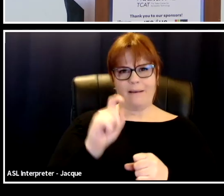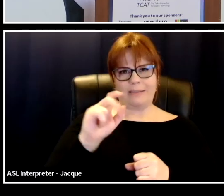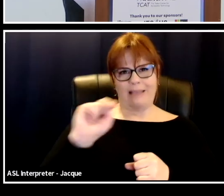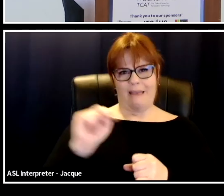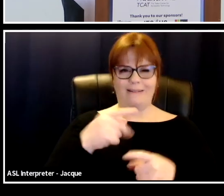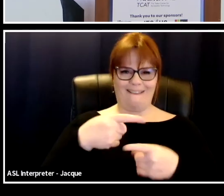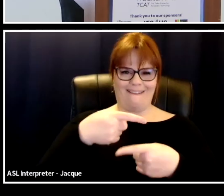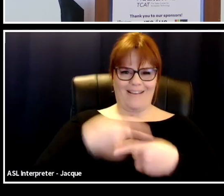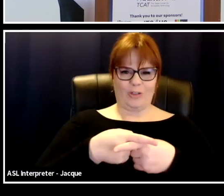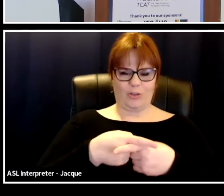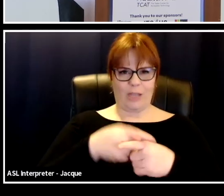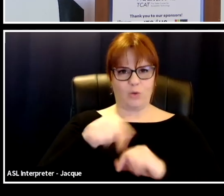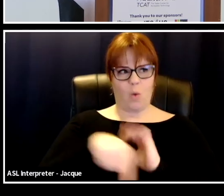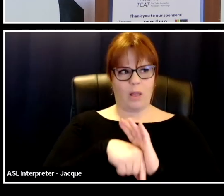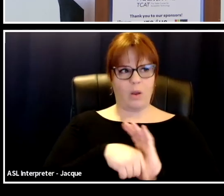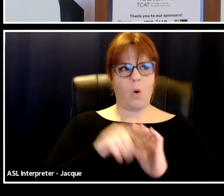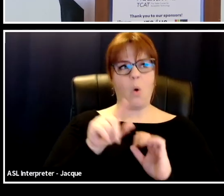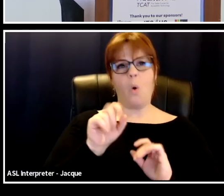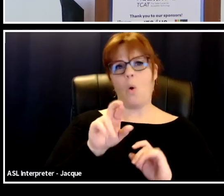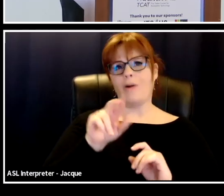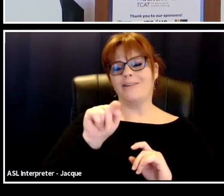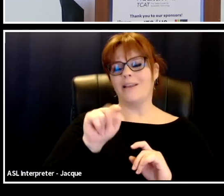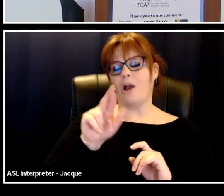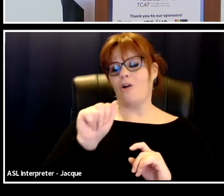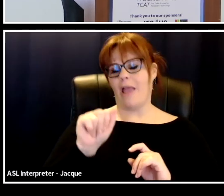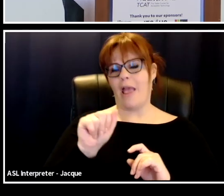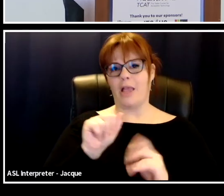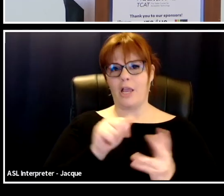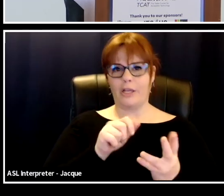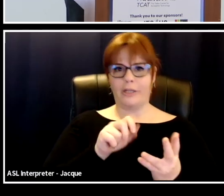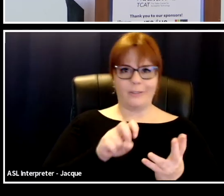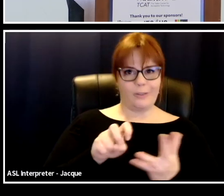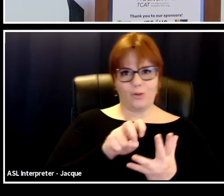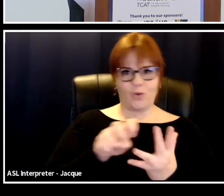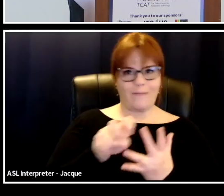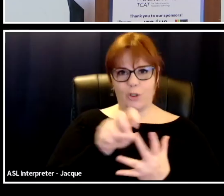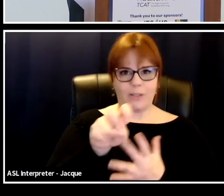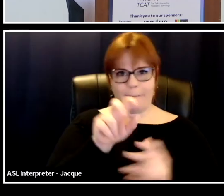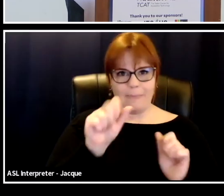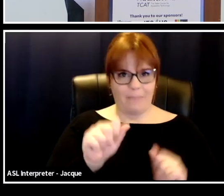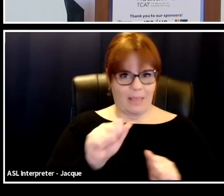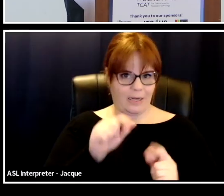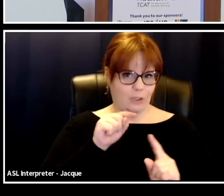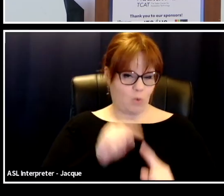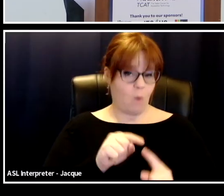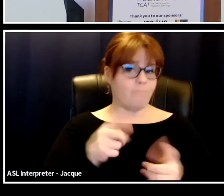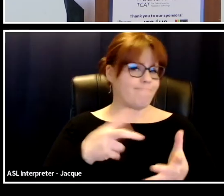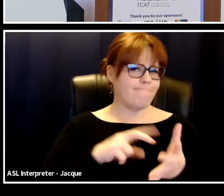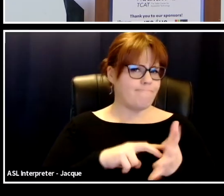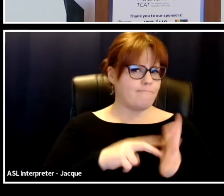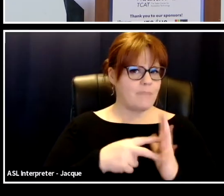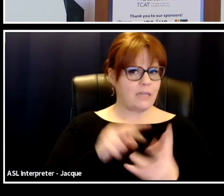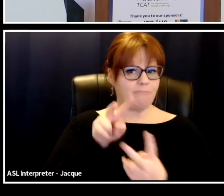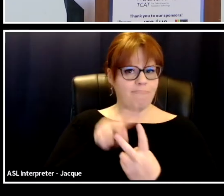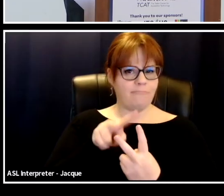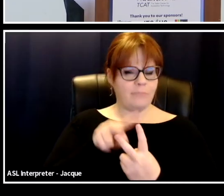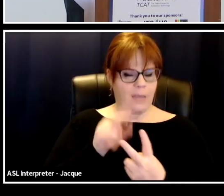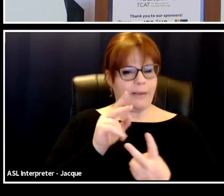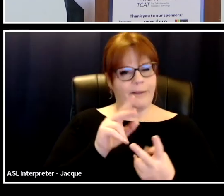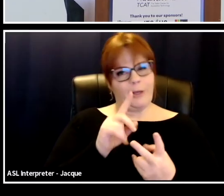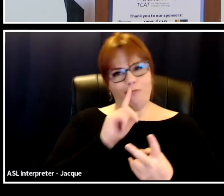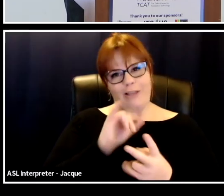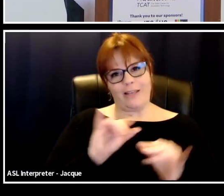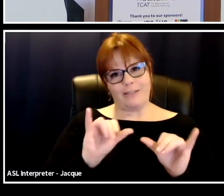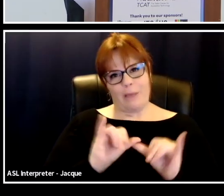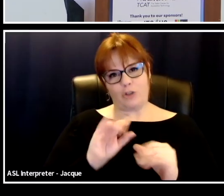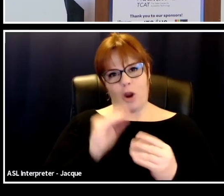quality, or a TRA score, traversability score. What is that? So in short, it's a measure of data quality, and it ranges from